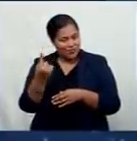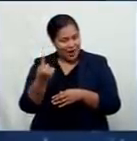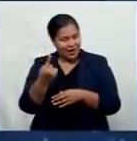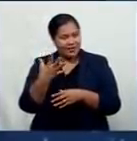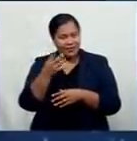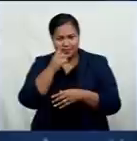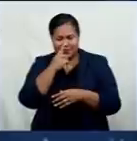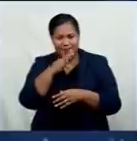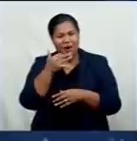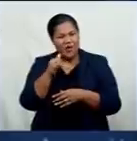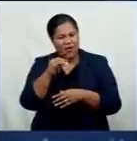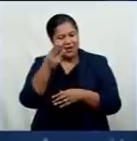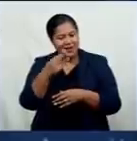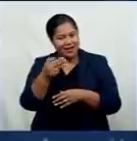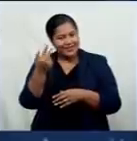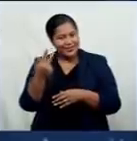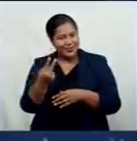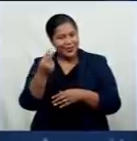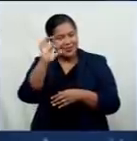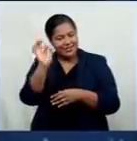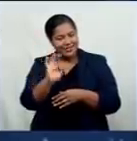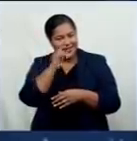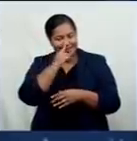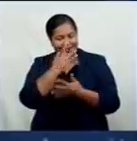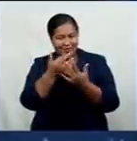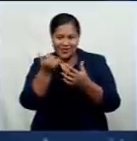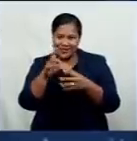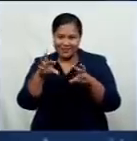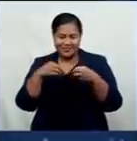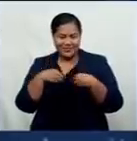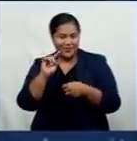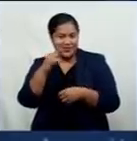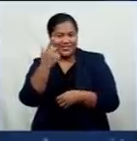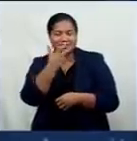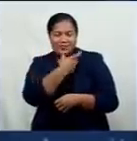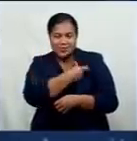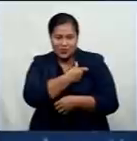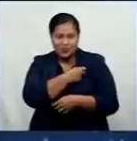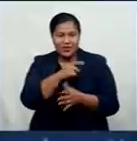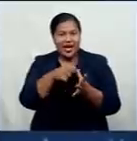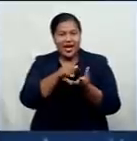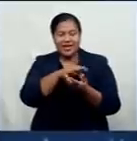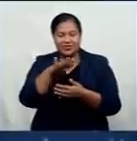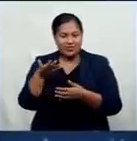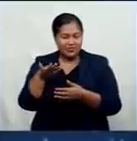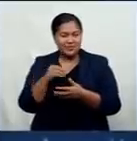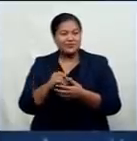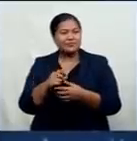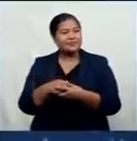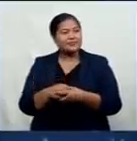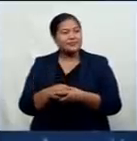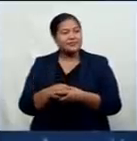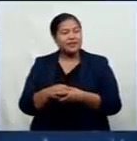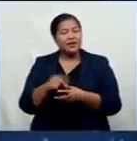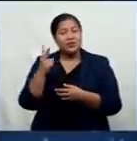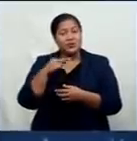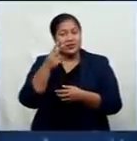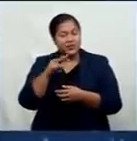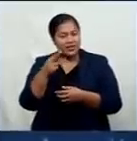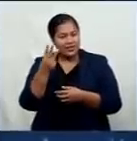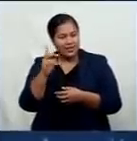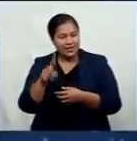539,451 people, or 92% of the population, has received the first dose of the AstraZeneca vaccine.